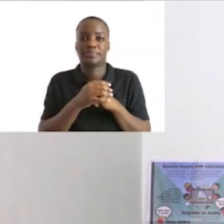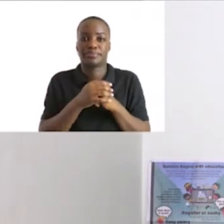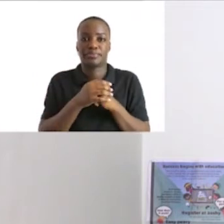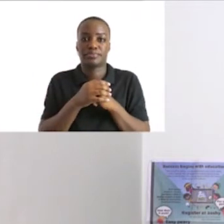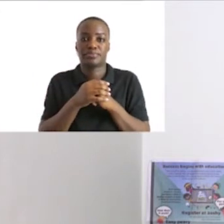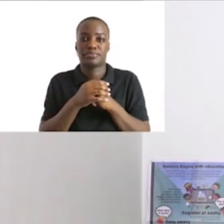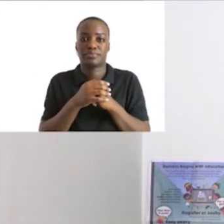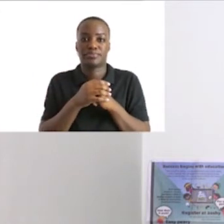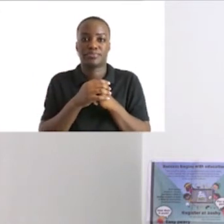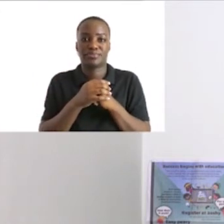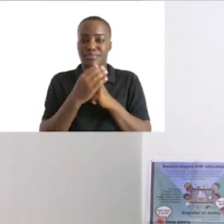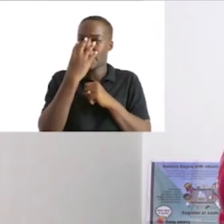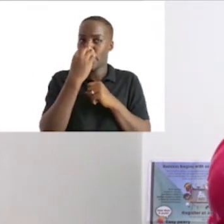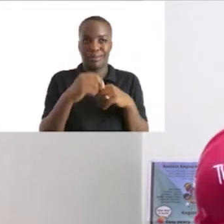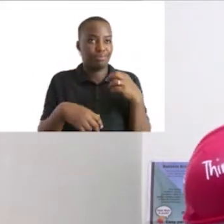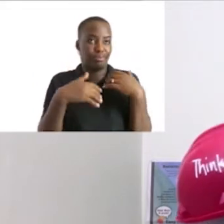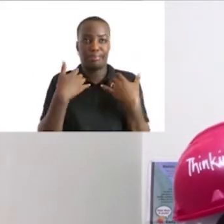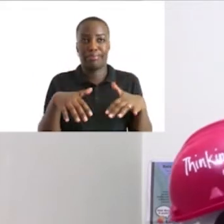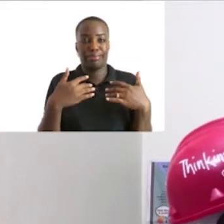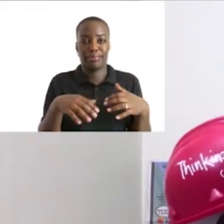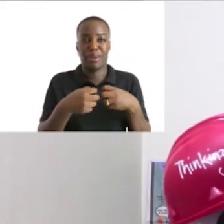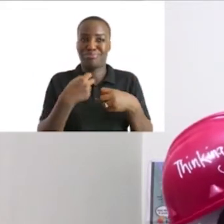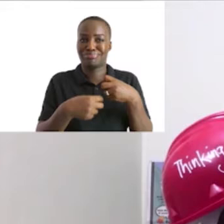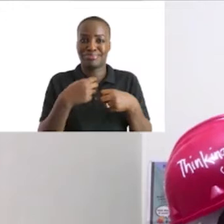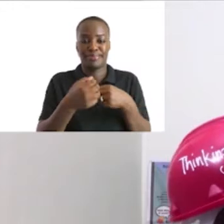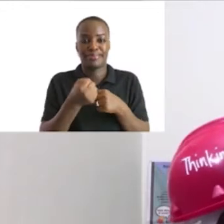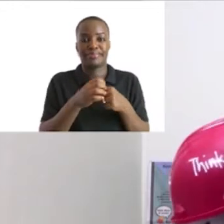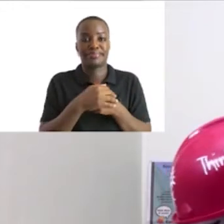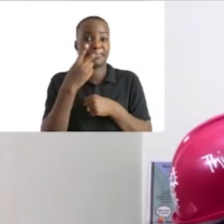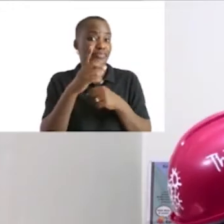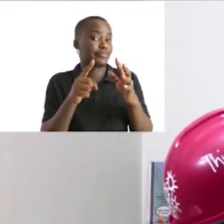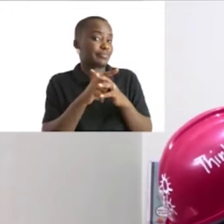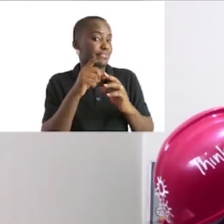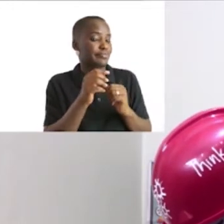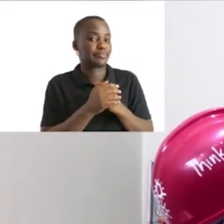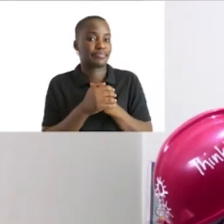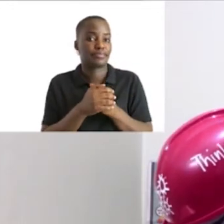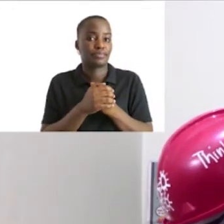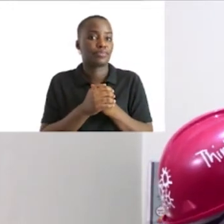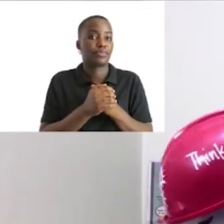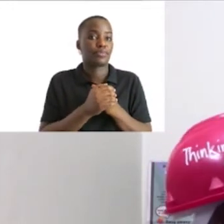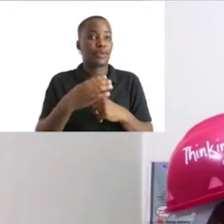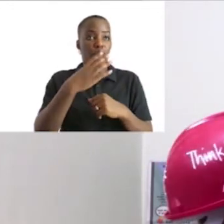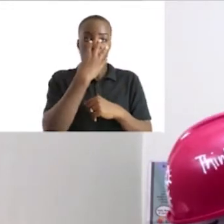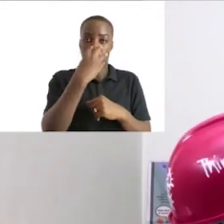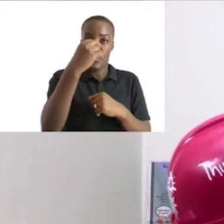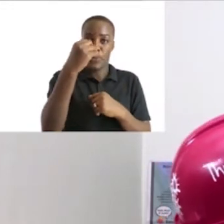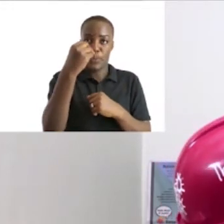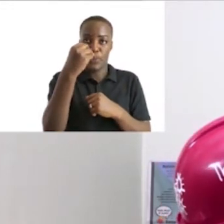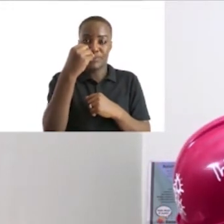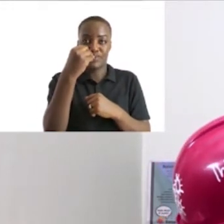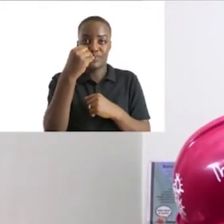Oh, this wolf is causing problems. But let's see what happens next. The wolf tried to